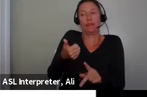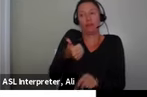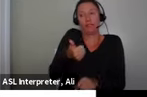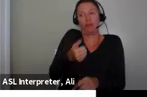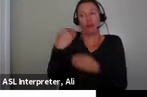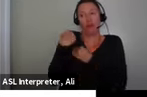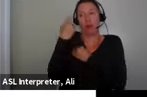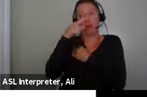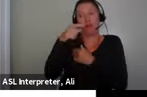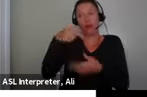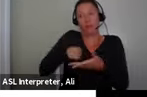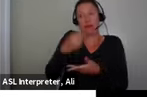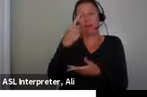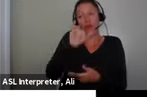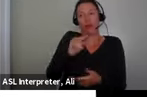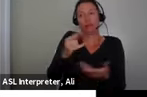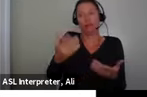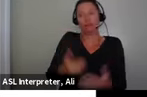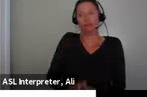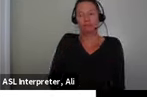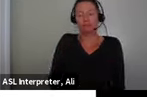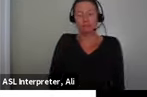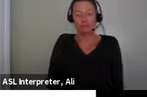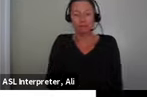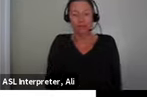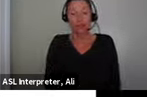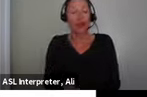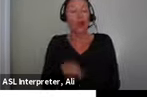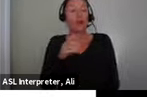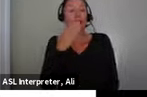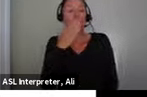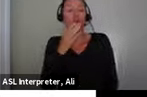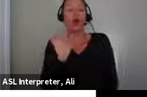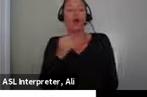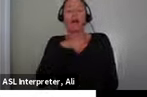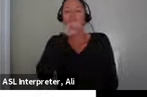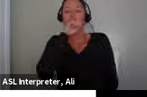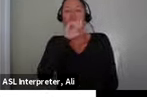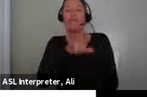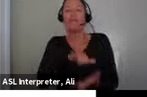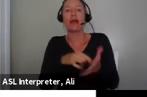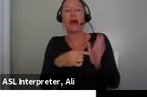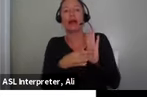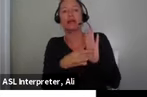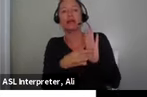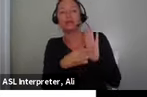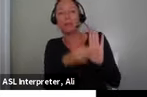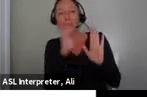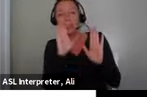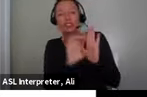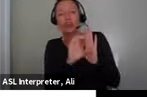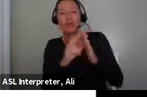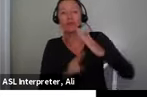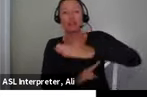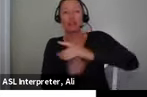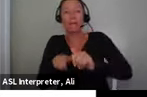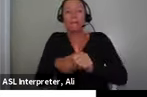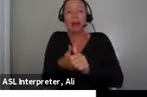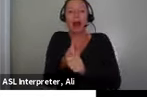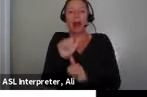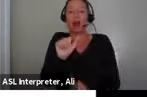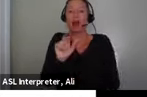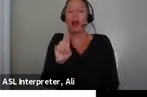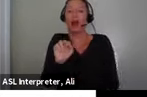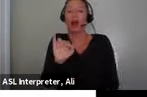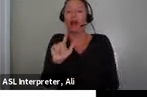Thank you. And I have to make one comment. I love that representation of the bridge behind Arnica, and I can't